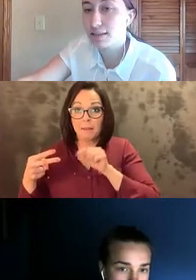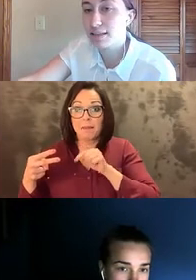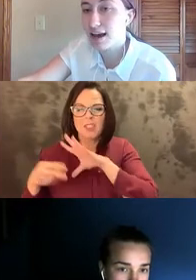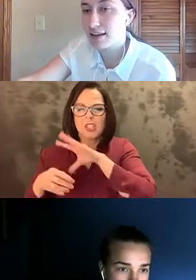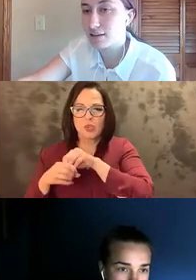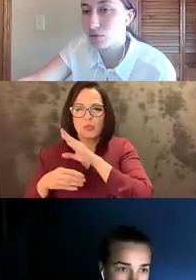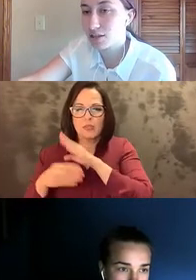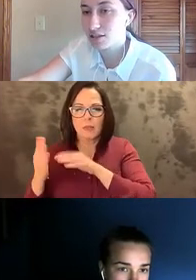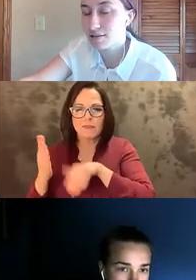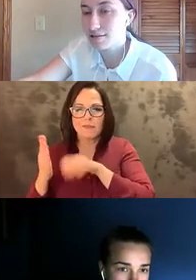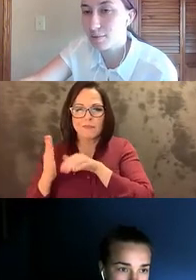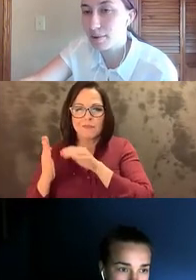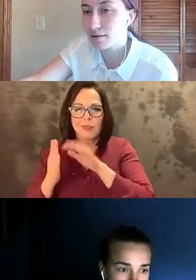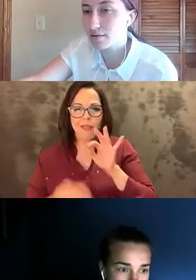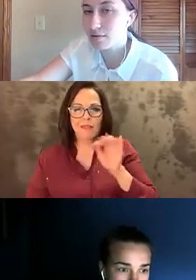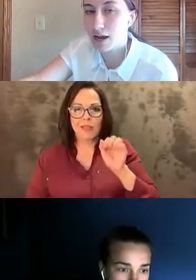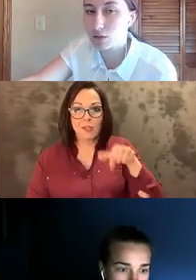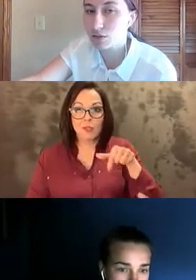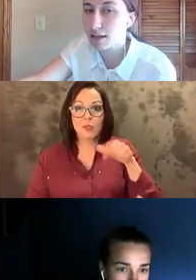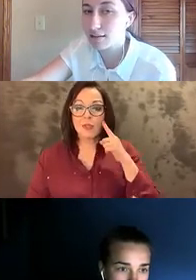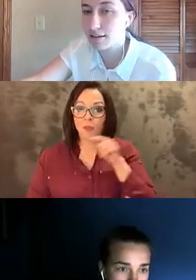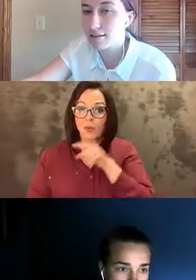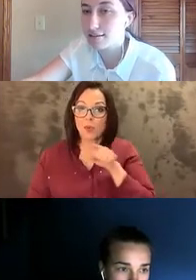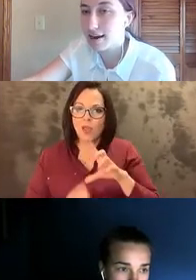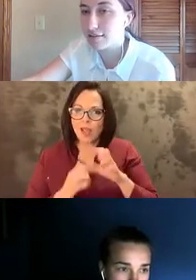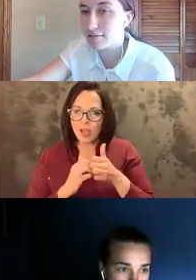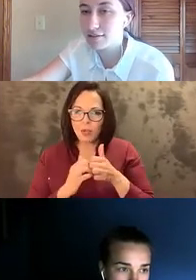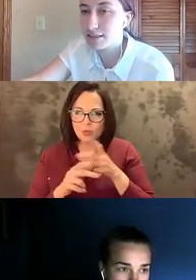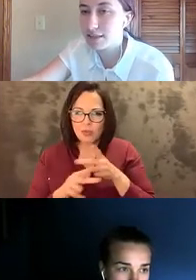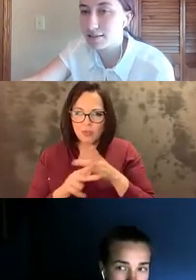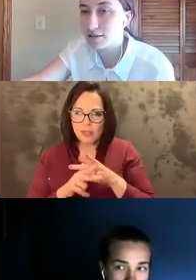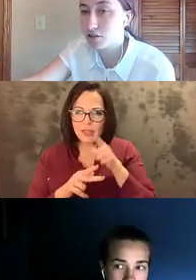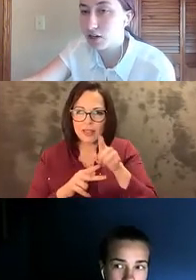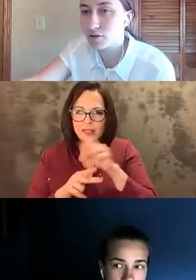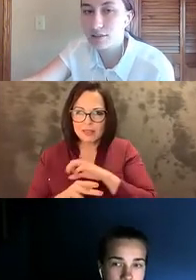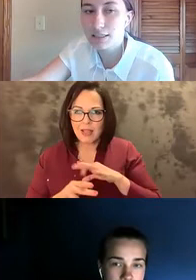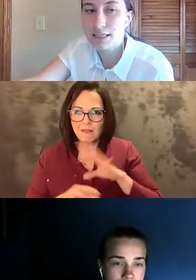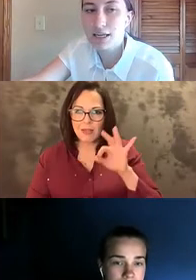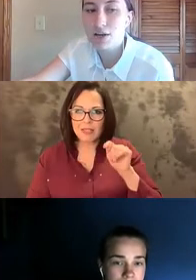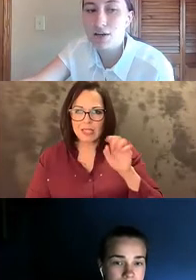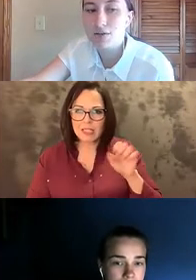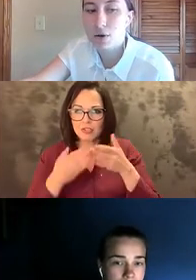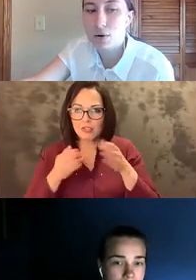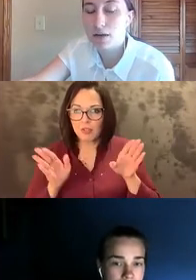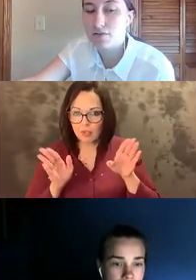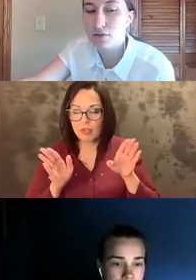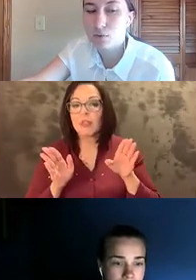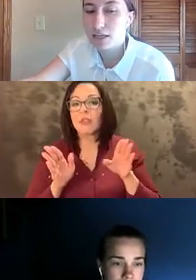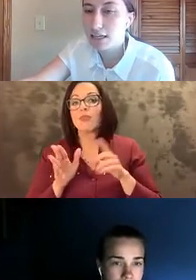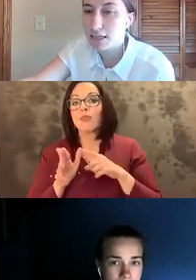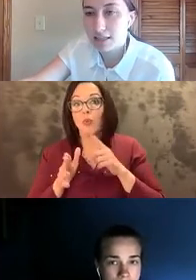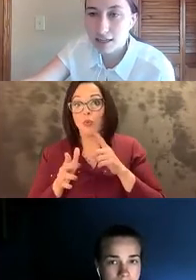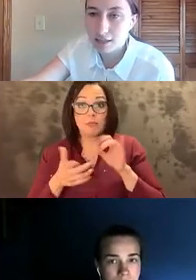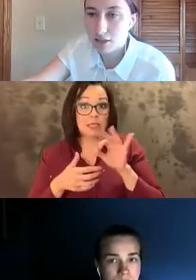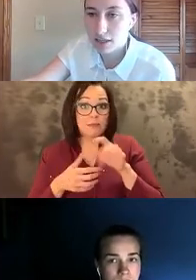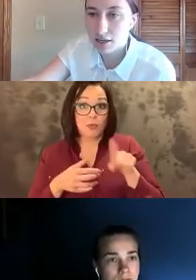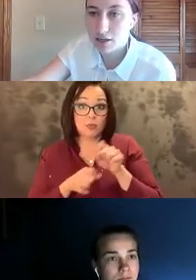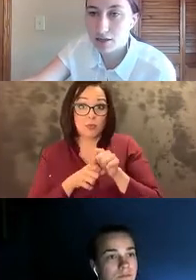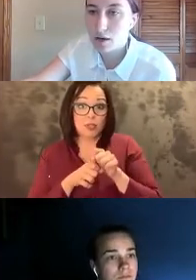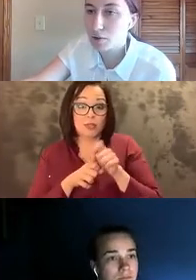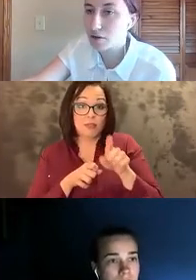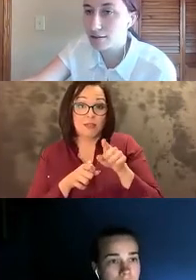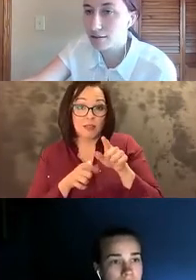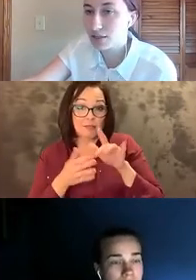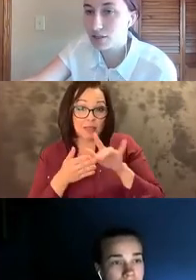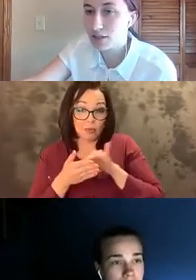some frequently asked questions about how to calculate staff FTEs in general. So if you're working in the calculator